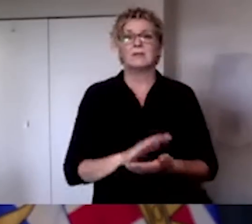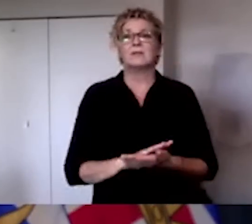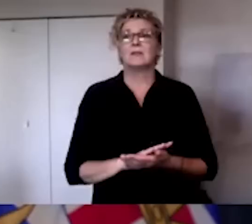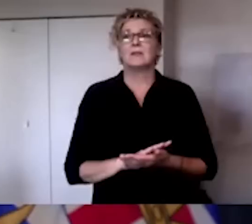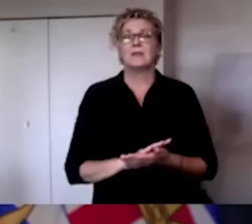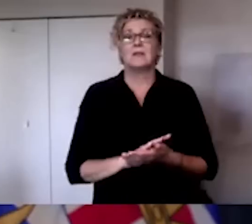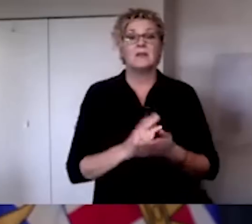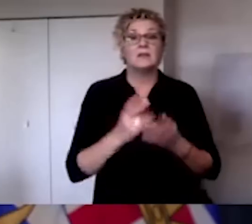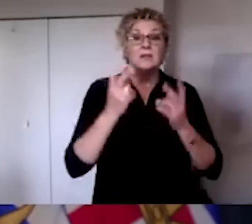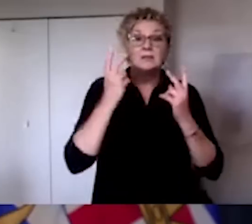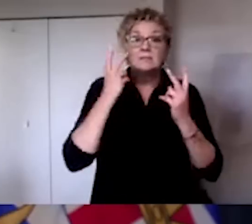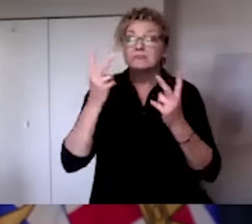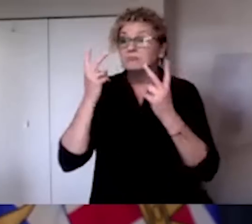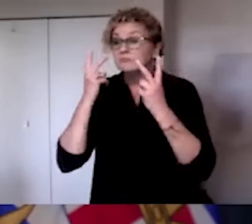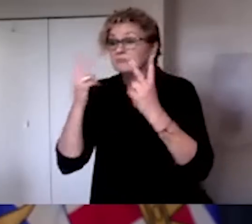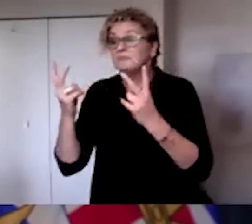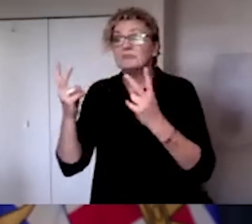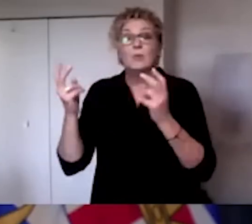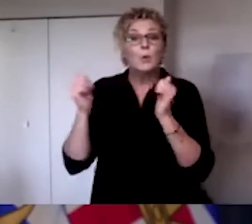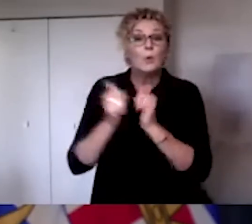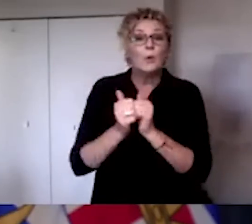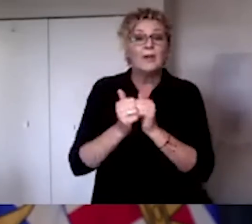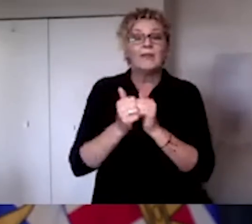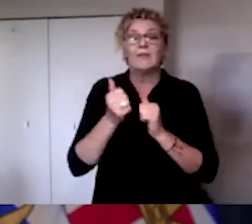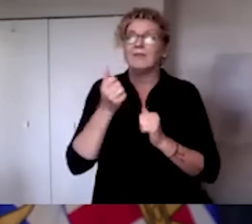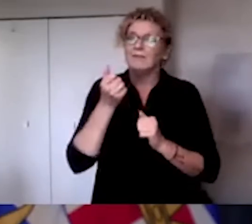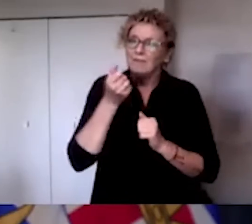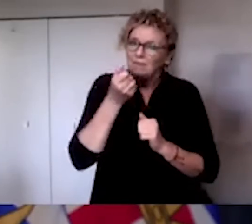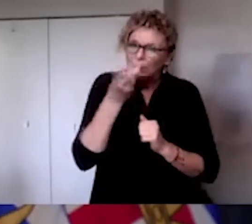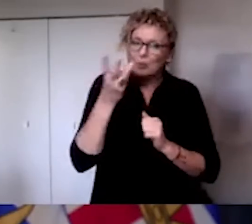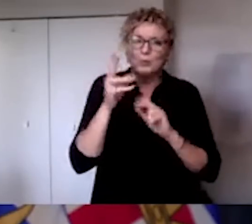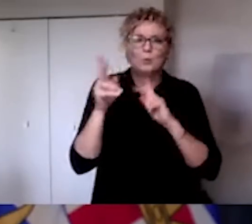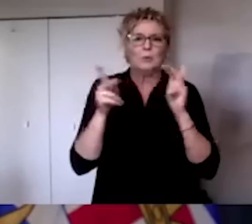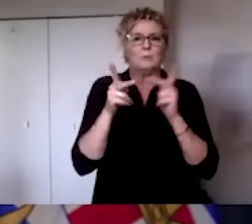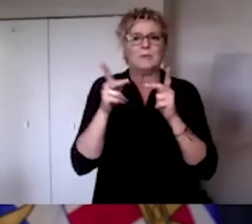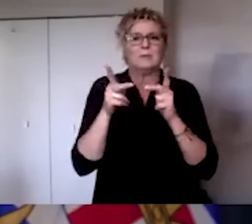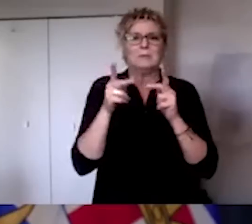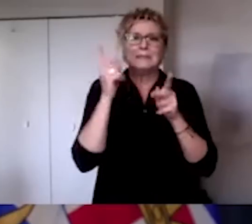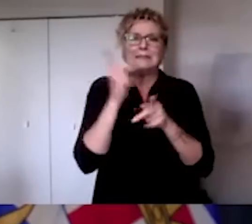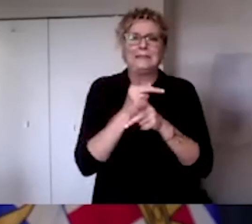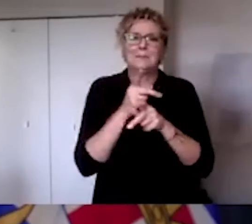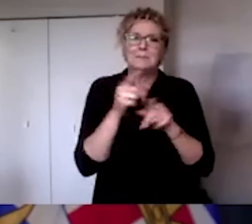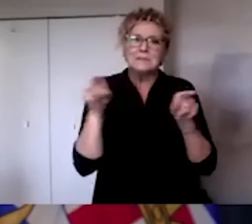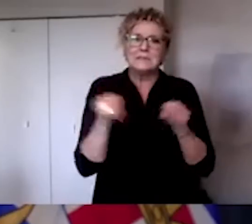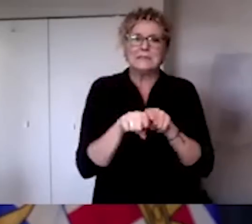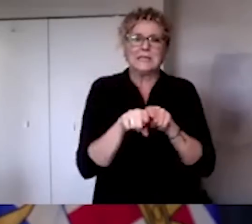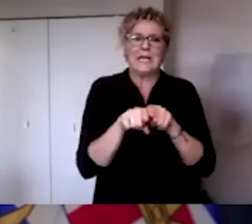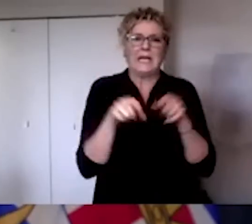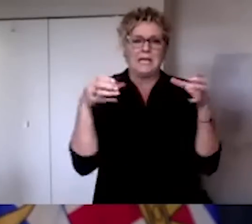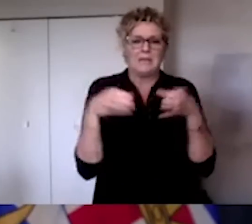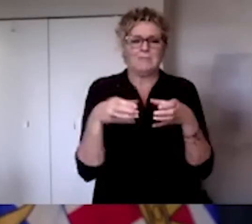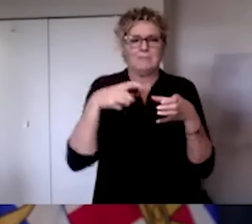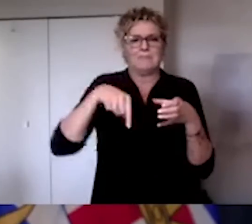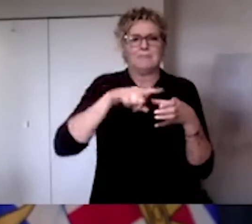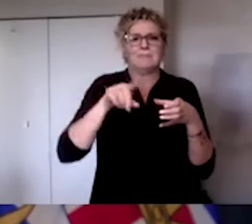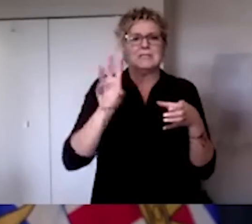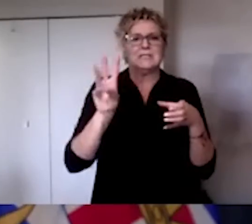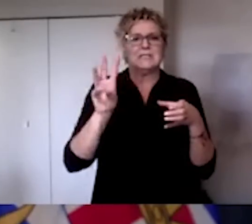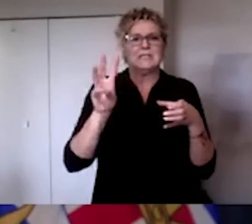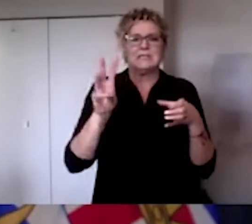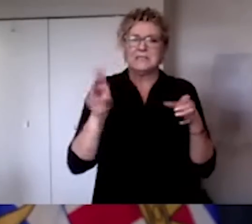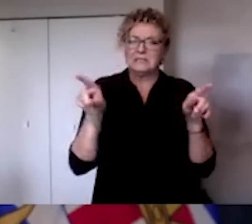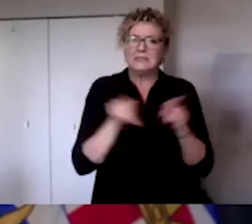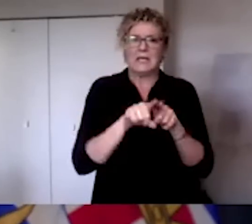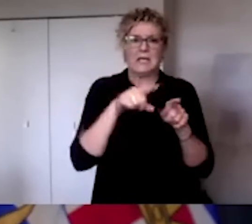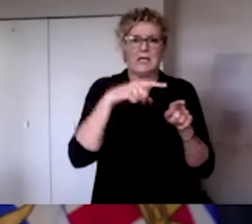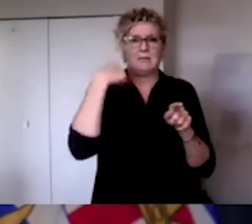curve goes up further, stays the same, or goes down relies on us. The best thing we can do, all of